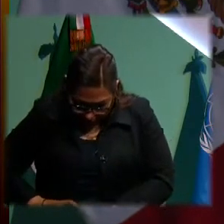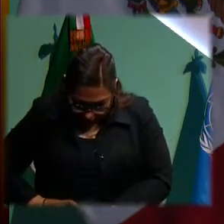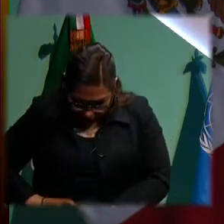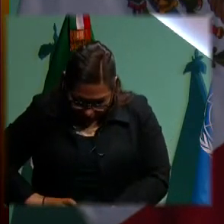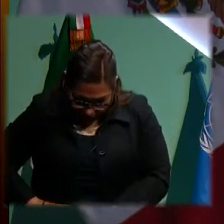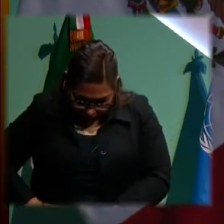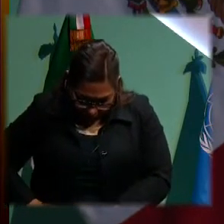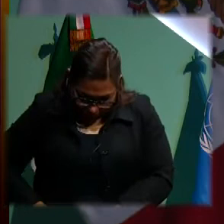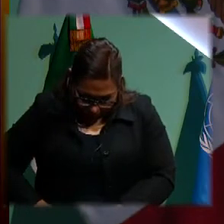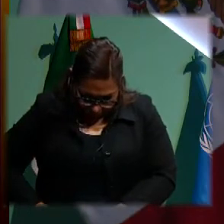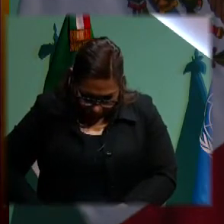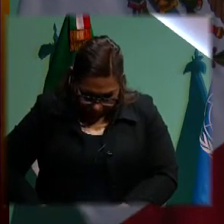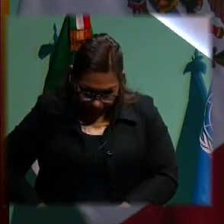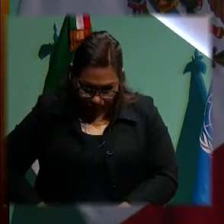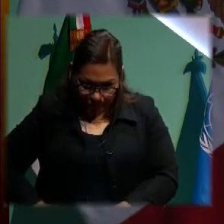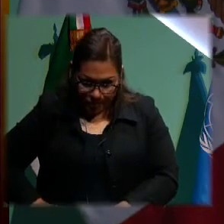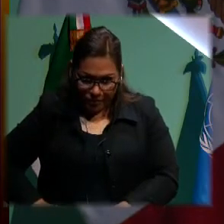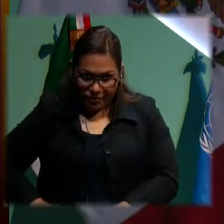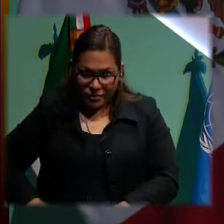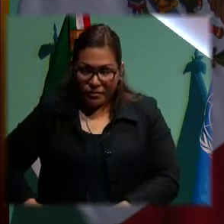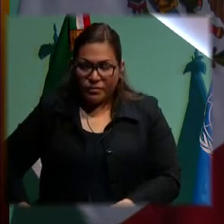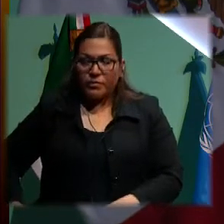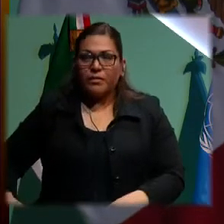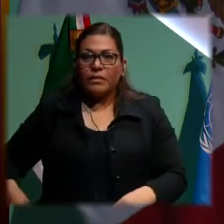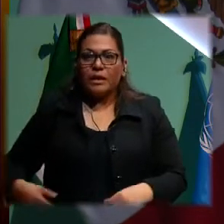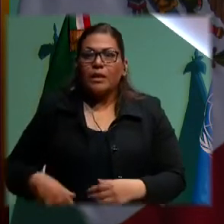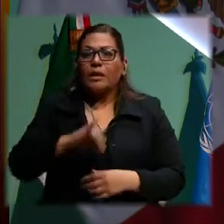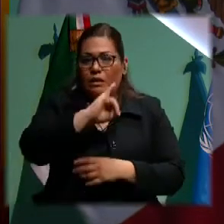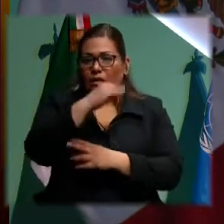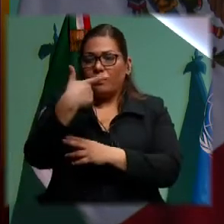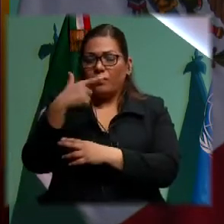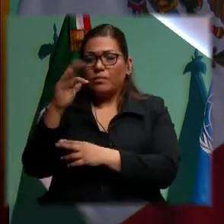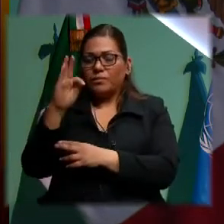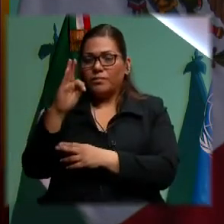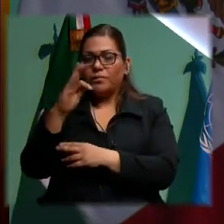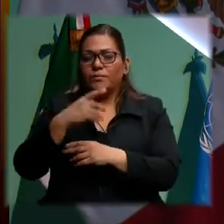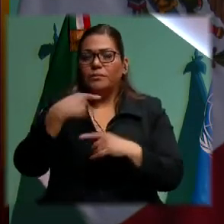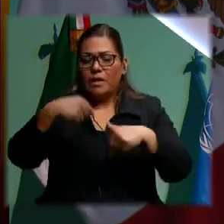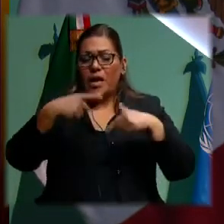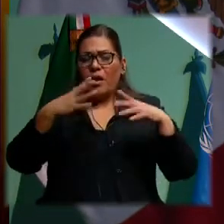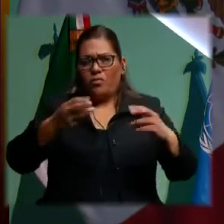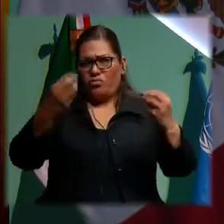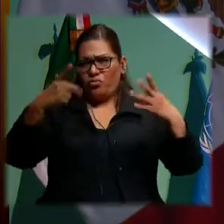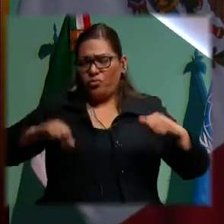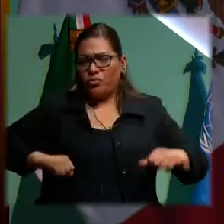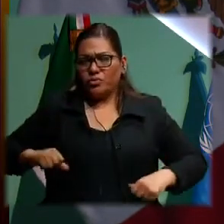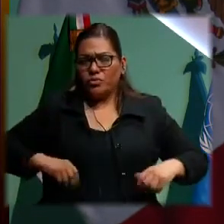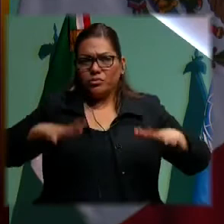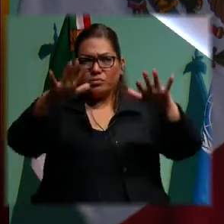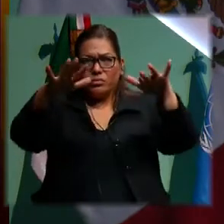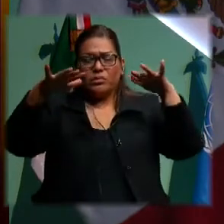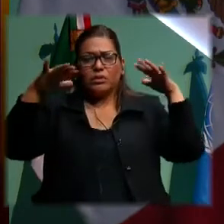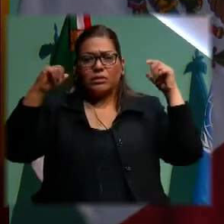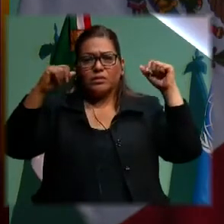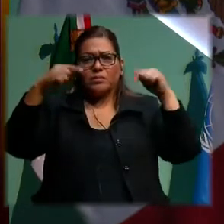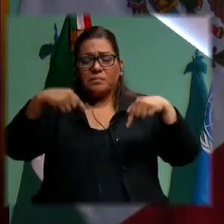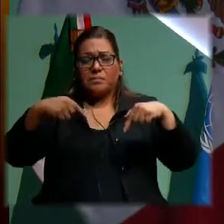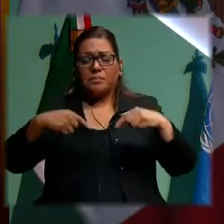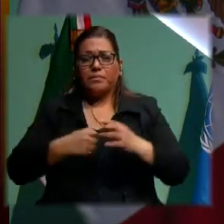at IGF 2016. I see some of you out there. You make me smile every time I see